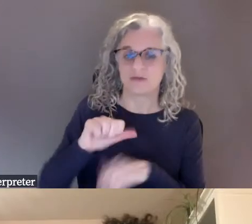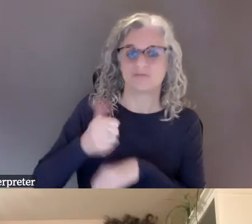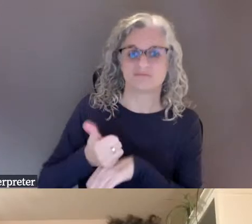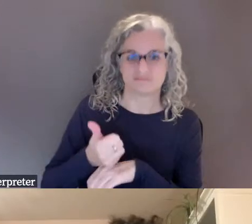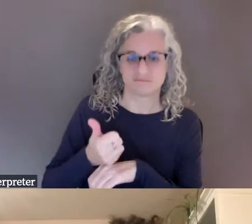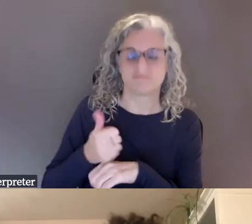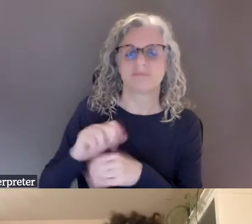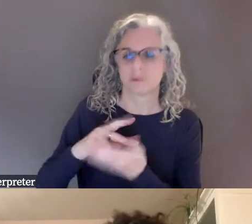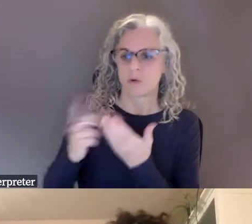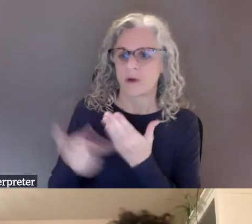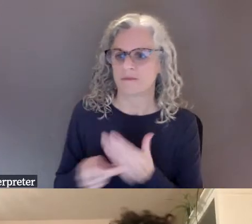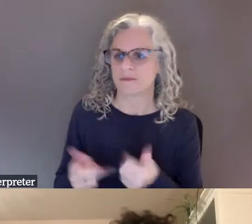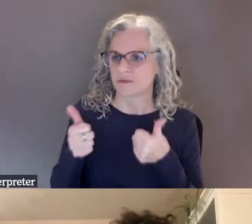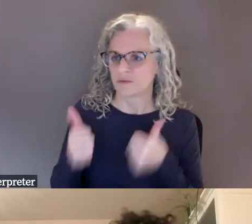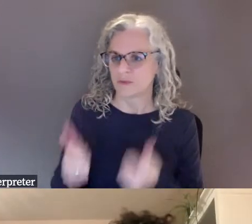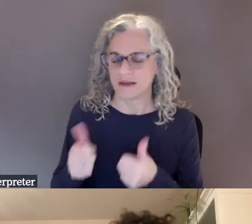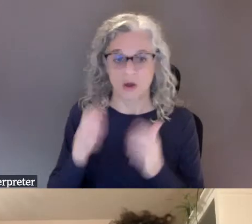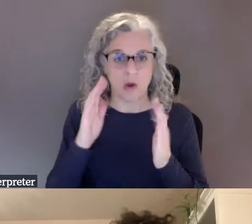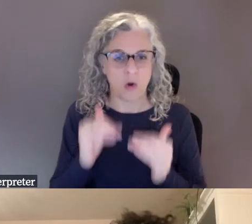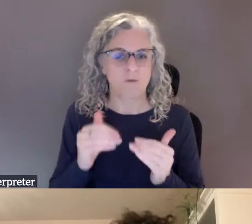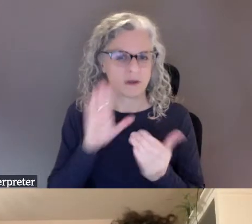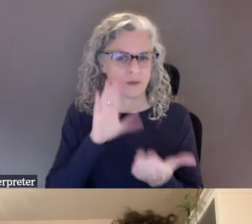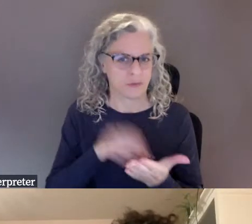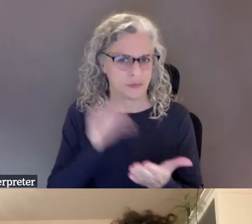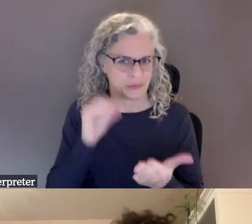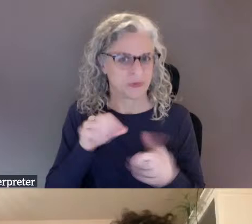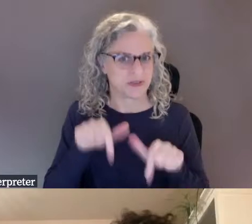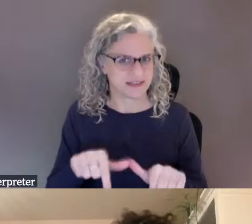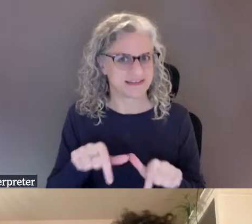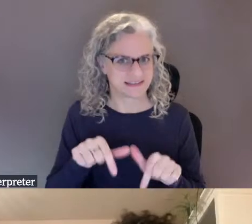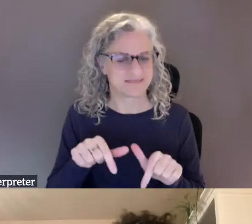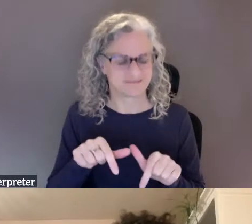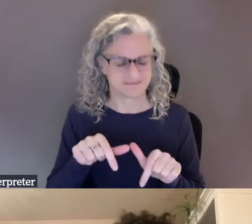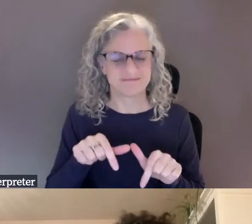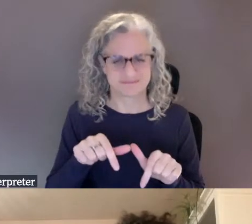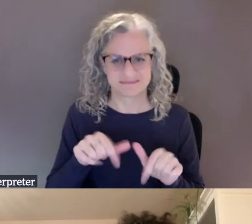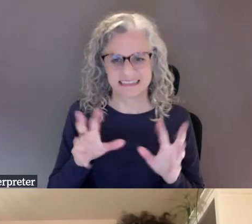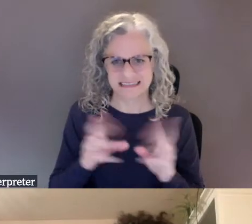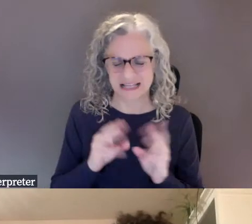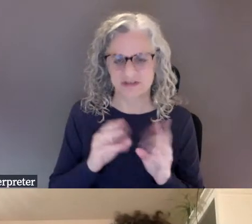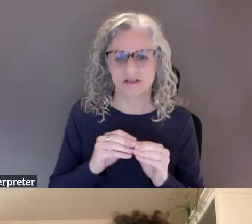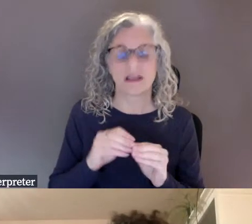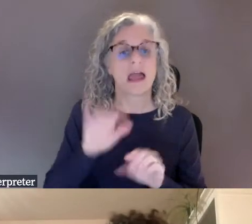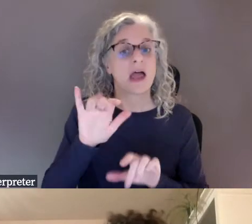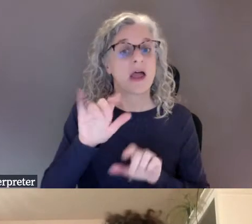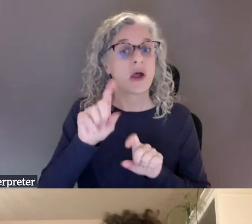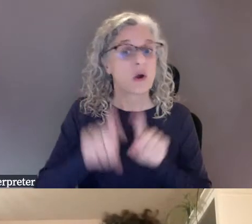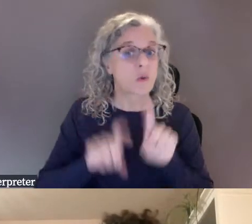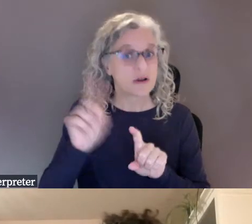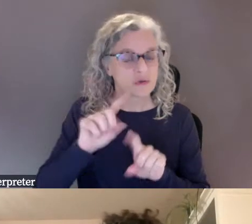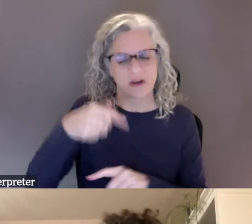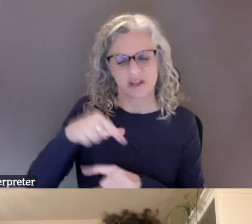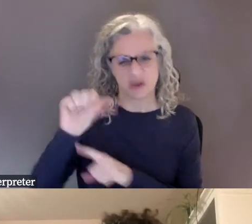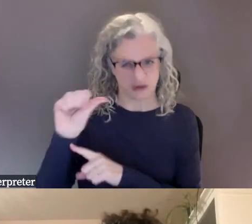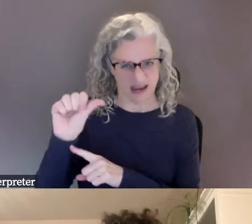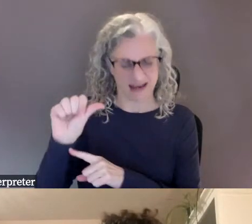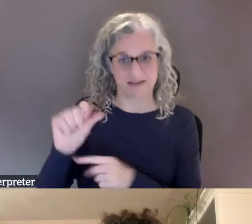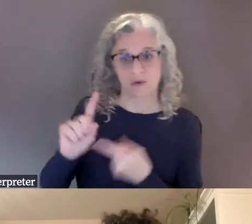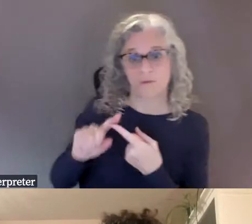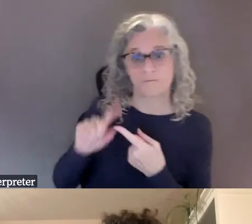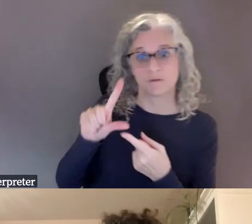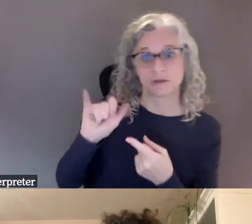So hopefully this session is helpful. Again, drop your questions throughout in the Q&A function. I'm going to go ahead and get started and ask Lydia to share with